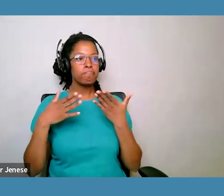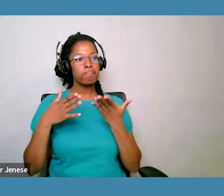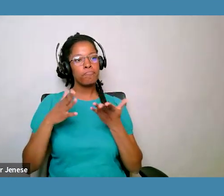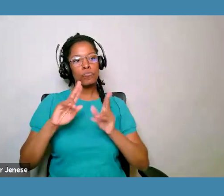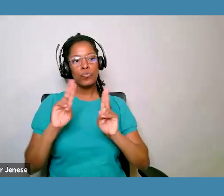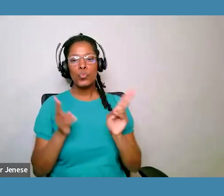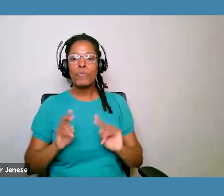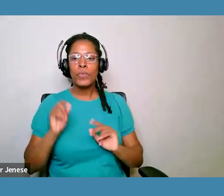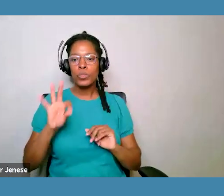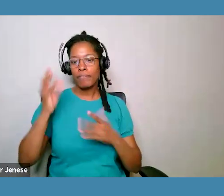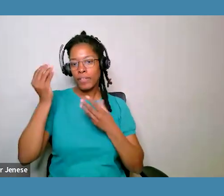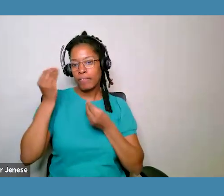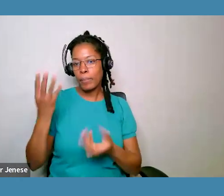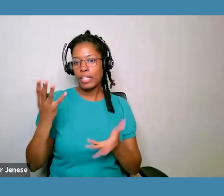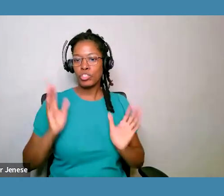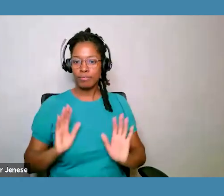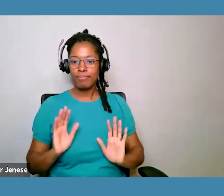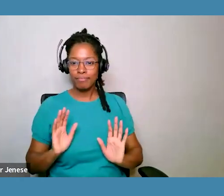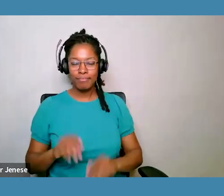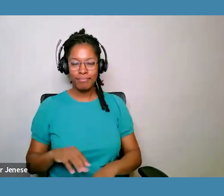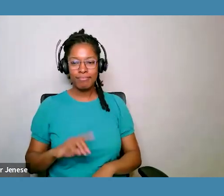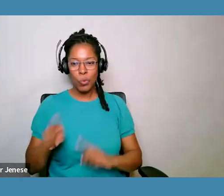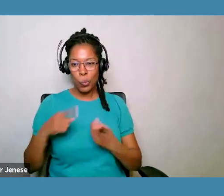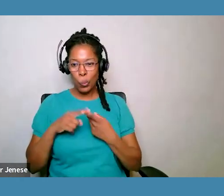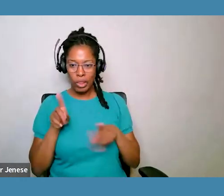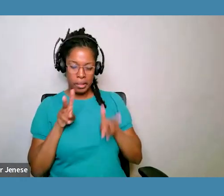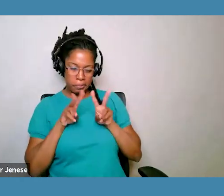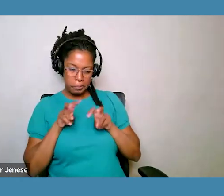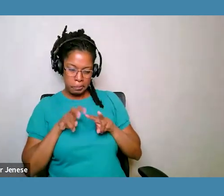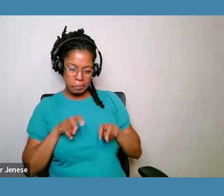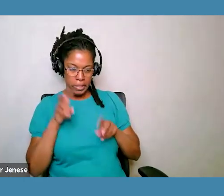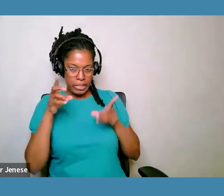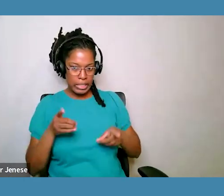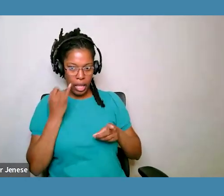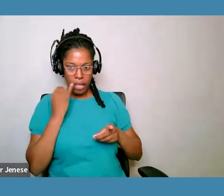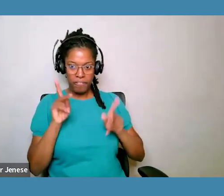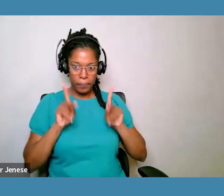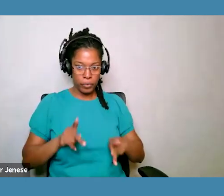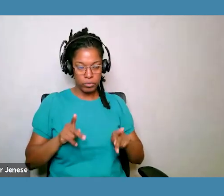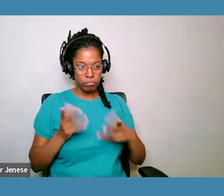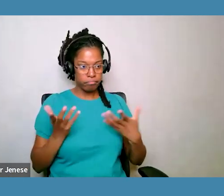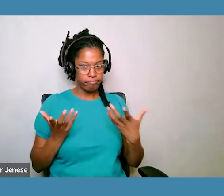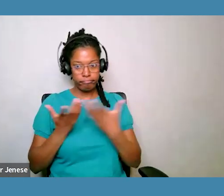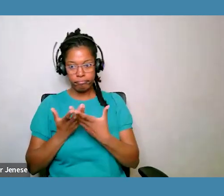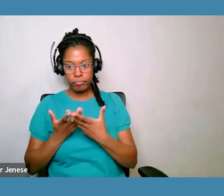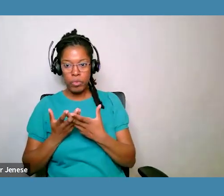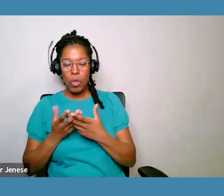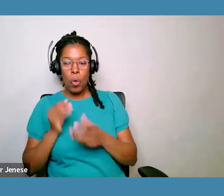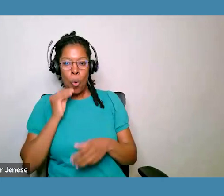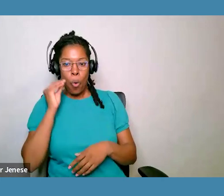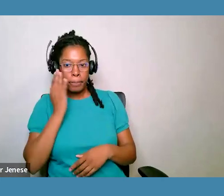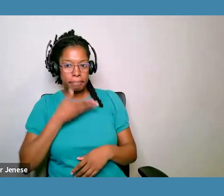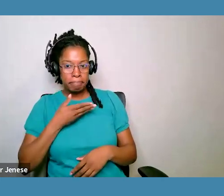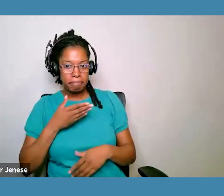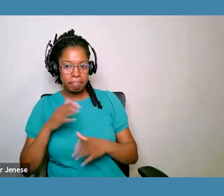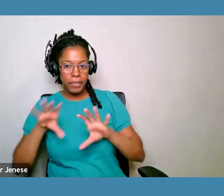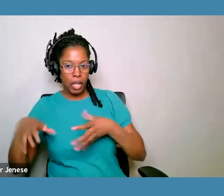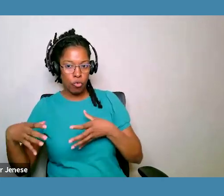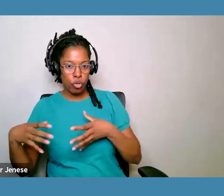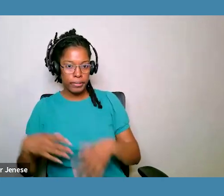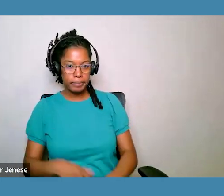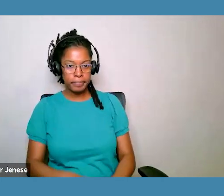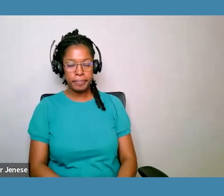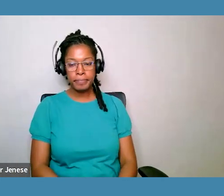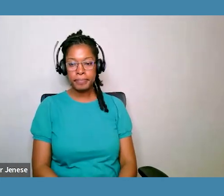universe of information they're looking at when they are deciding if someone fits in the homelessness category.